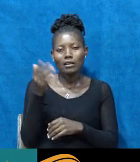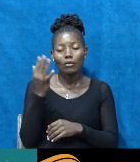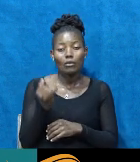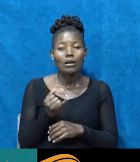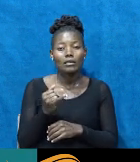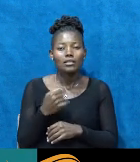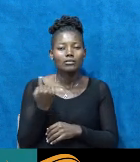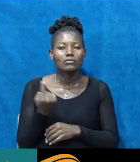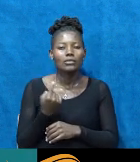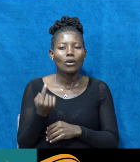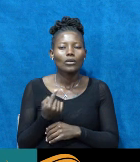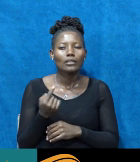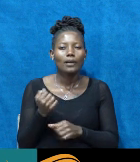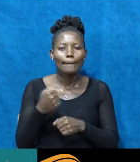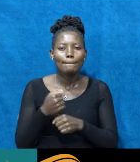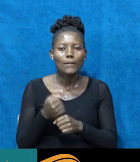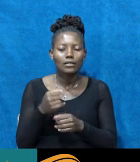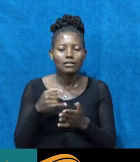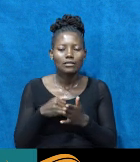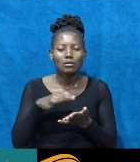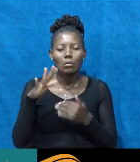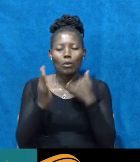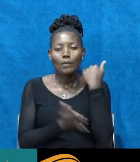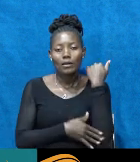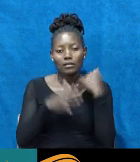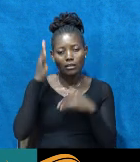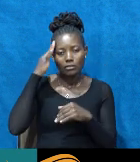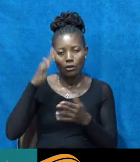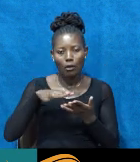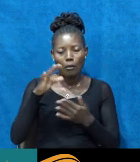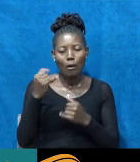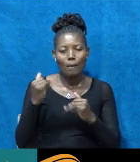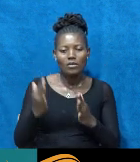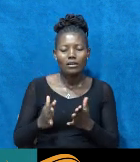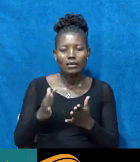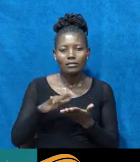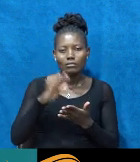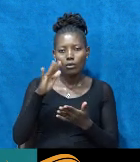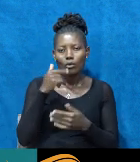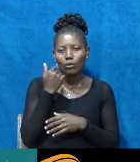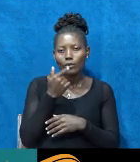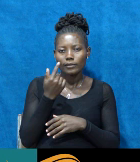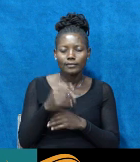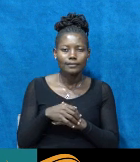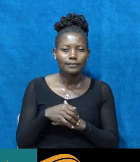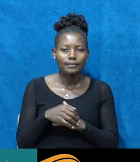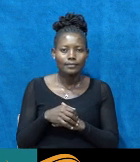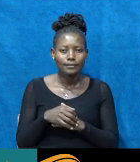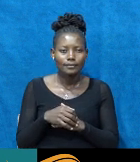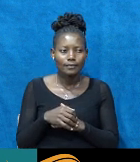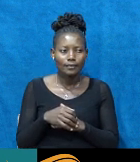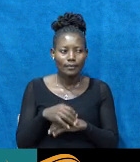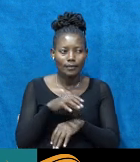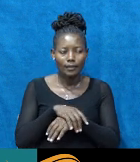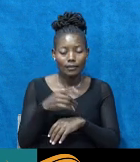be making it worse. I know for most athletes, especially those who find themselves in a position